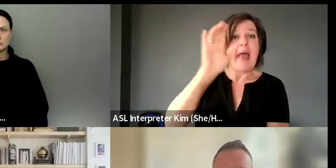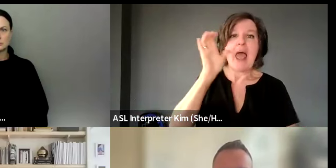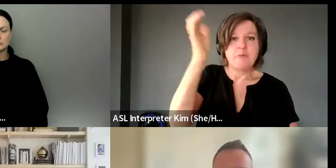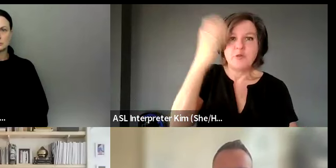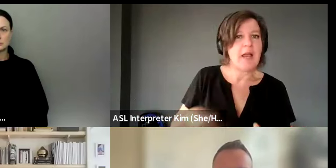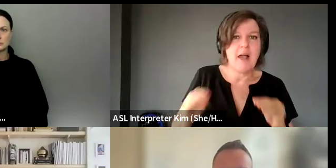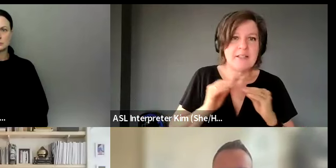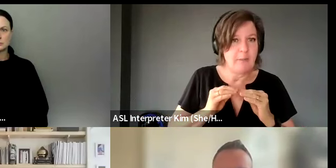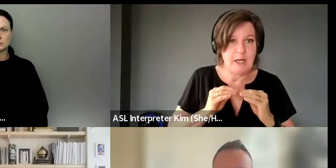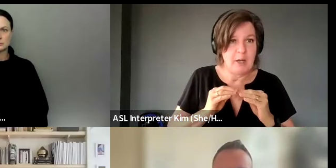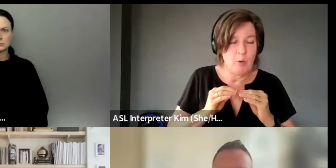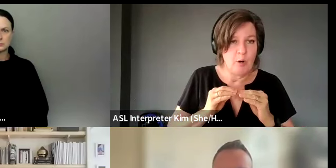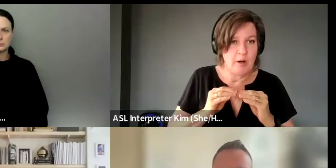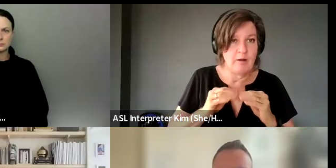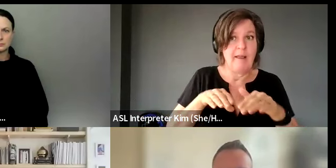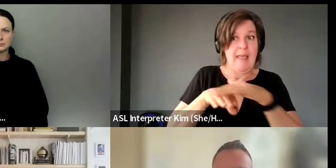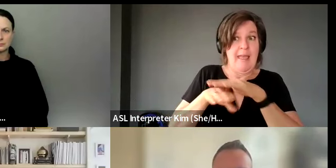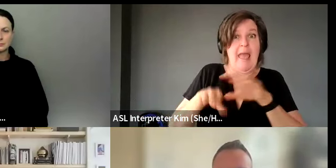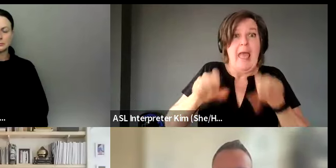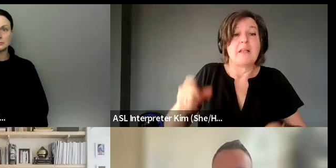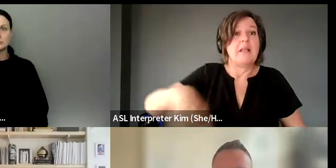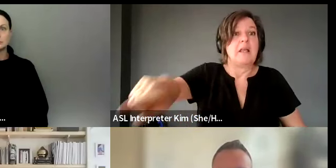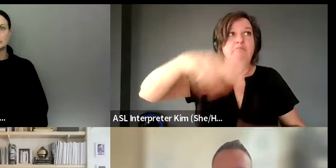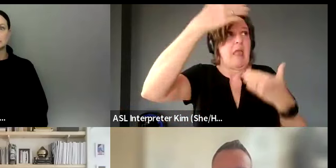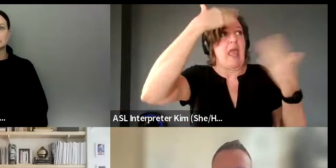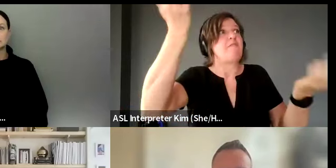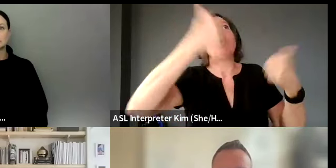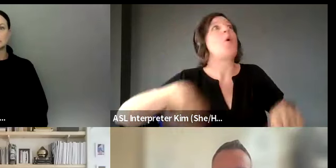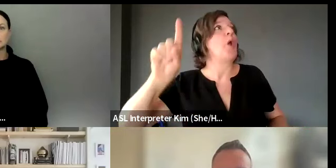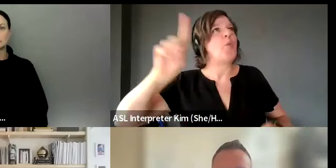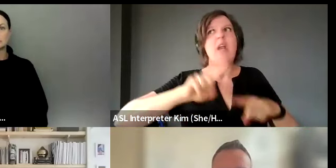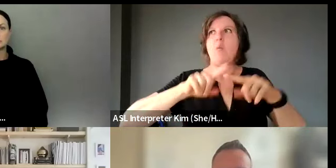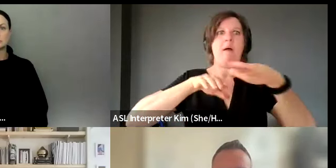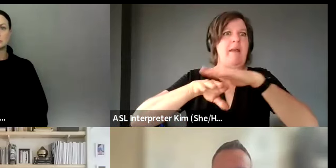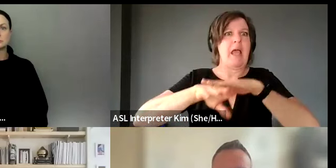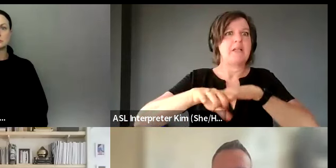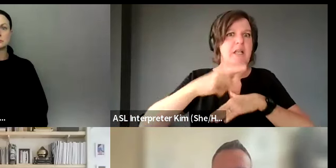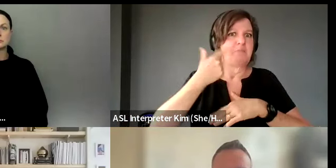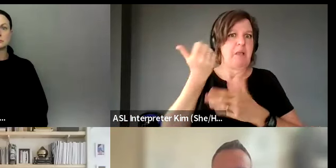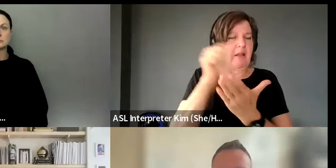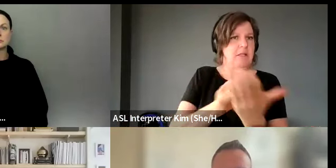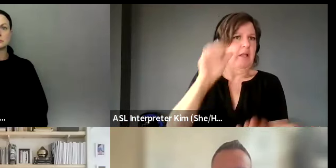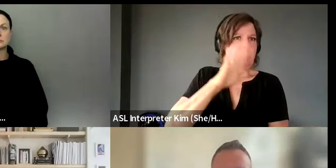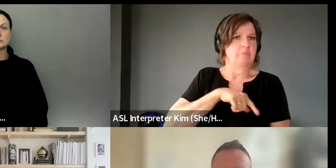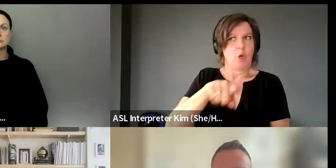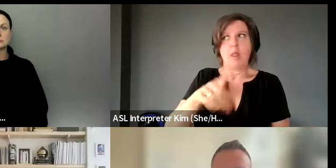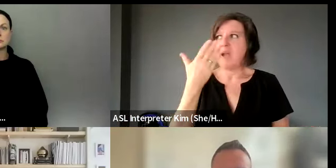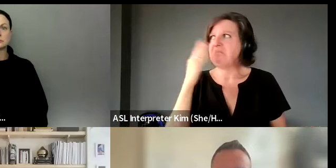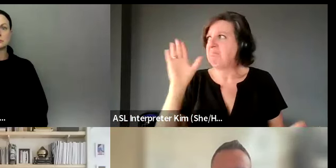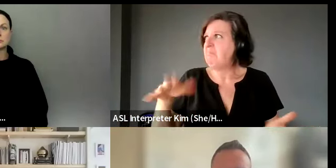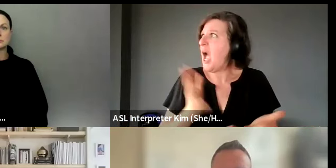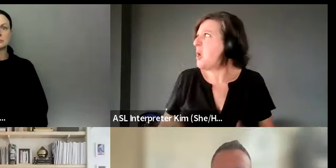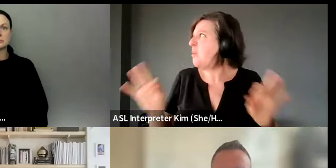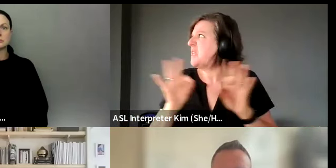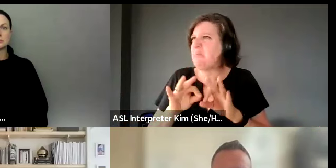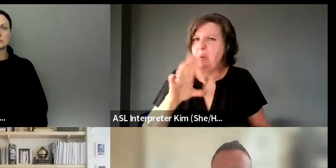right? Accessibility. Normally, if you don't know anyone, it's just abstract. It's like, yeah, I know it's important, but